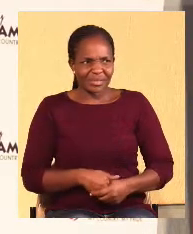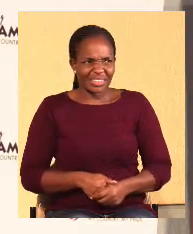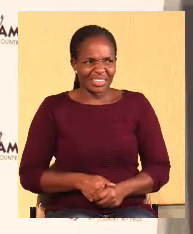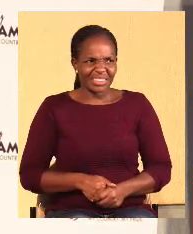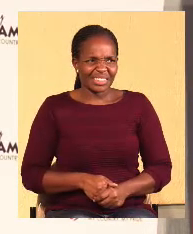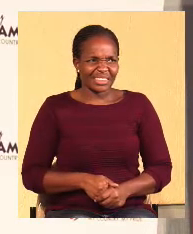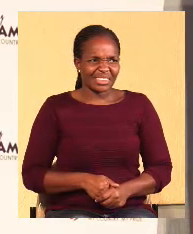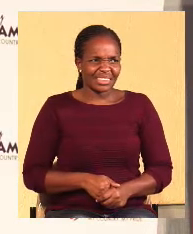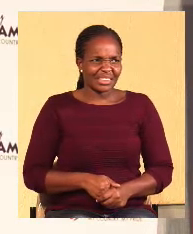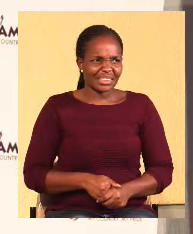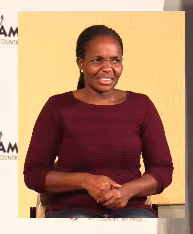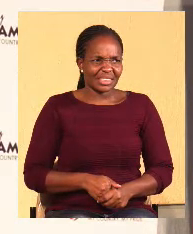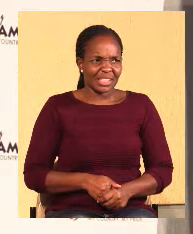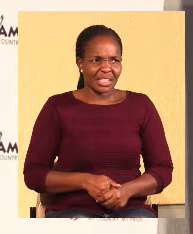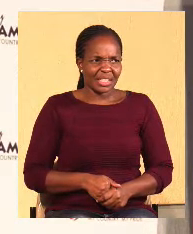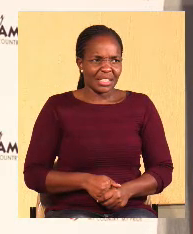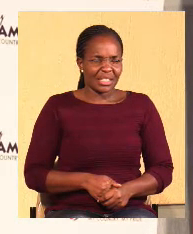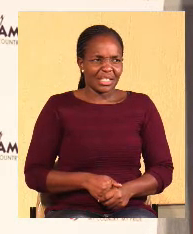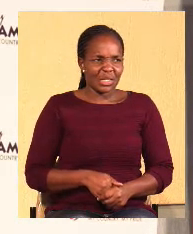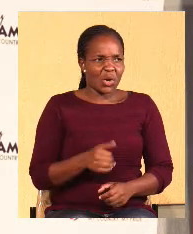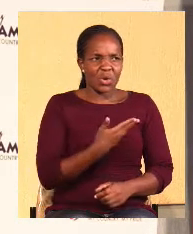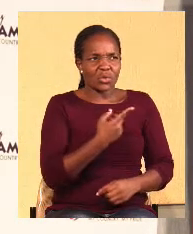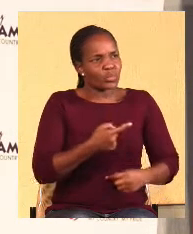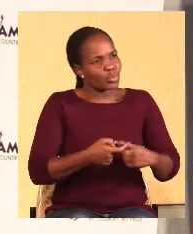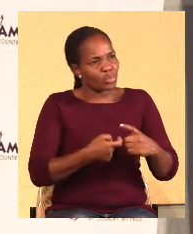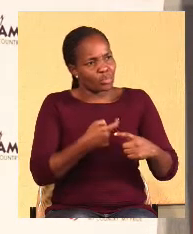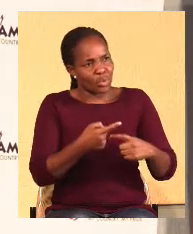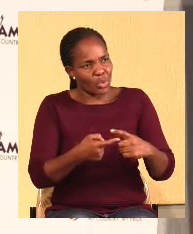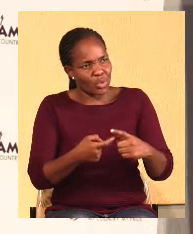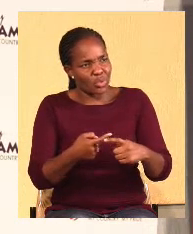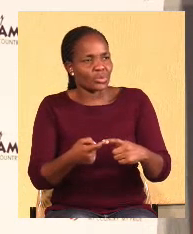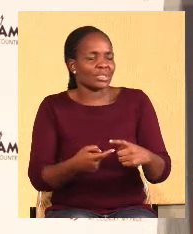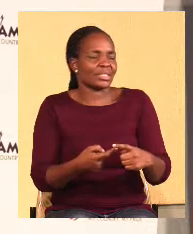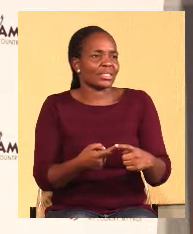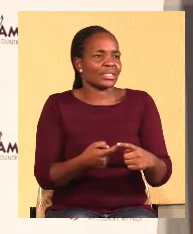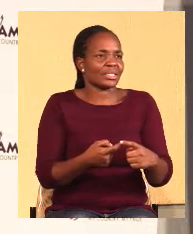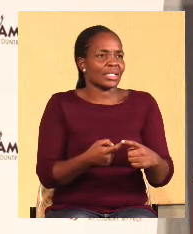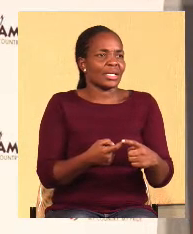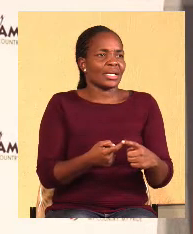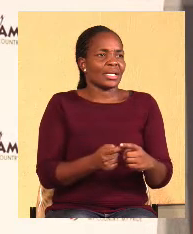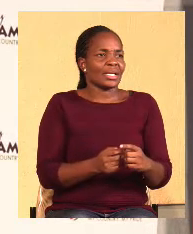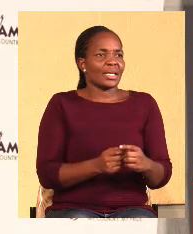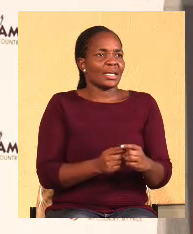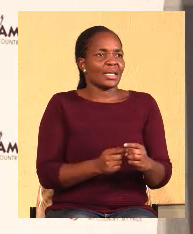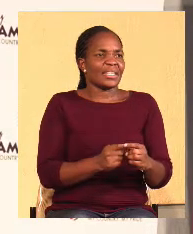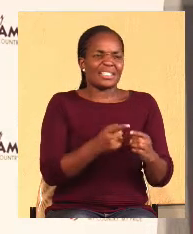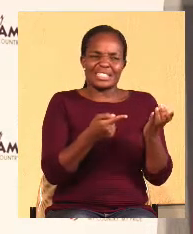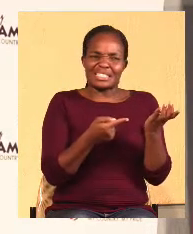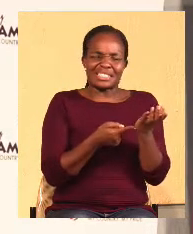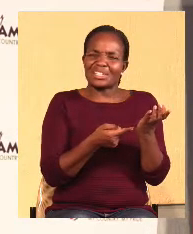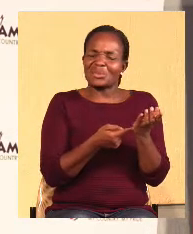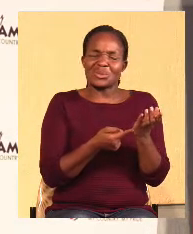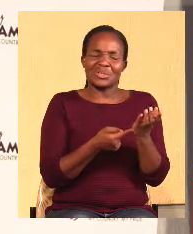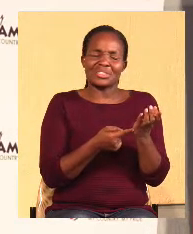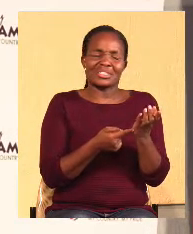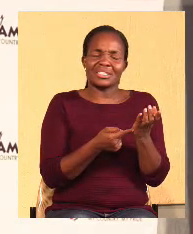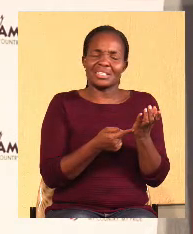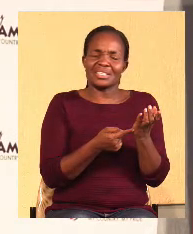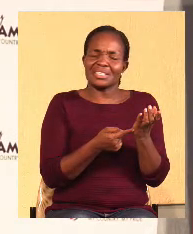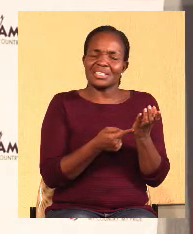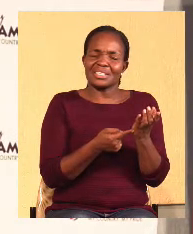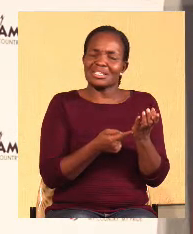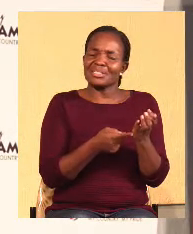inventor, the producer, and the manufacturer of this testing technology? I don't think, okay,